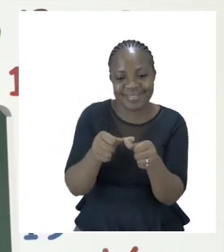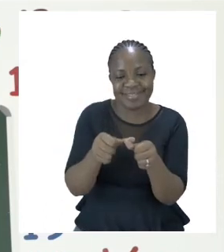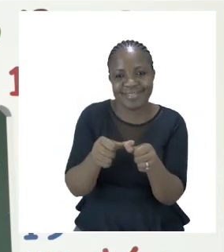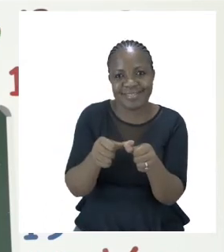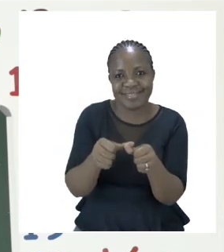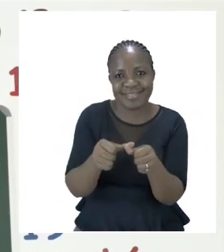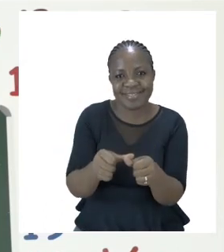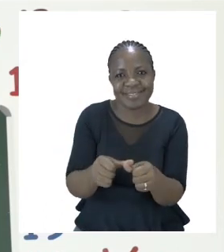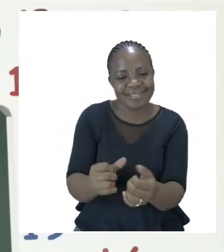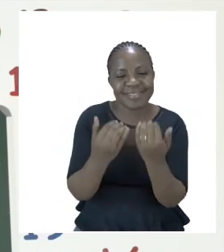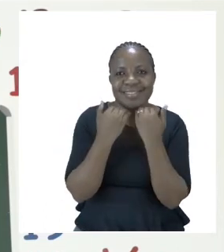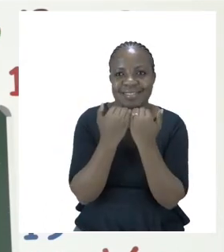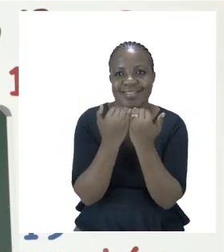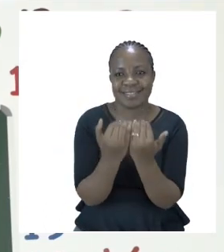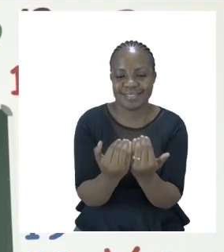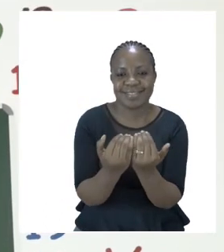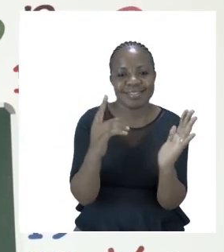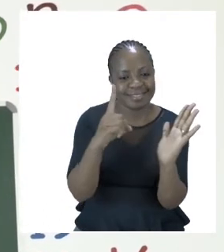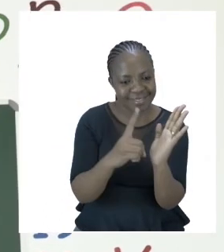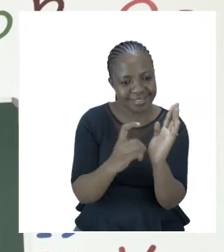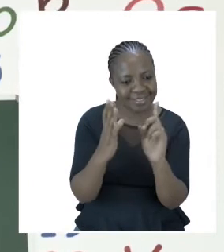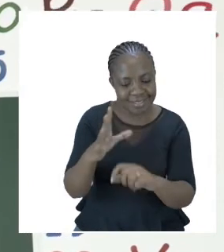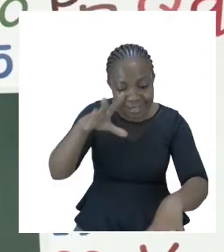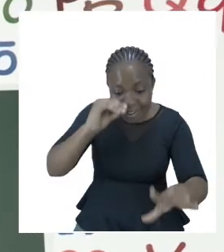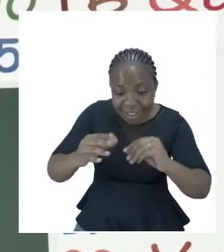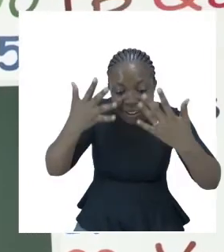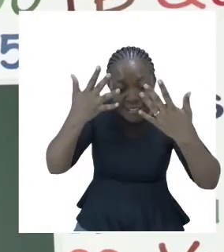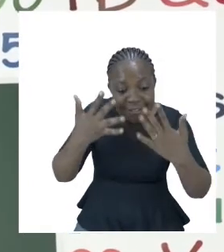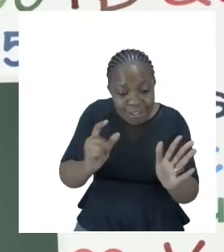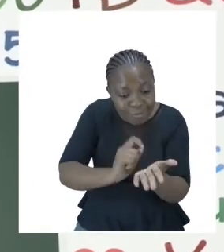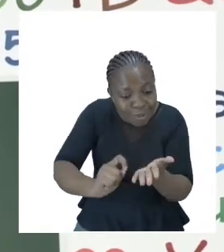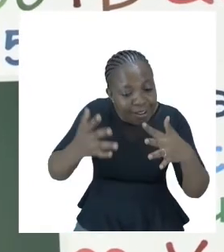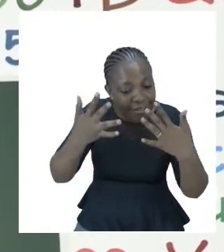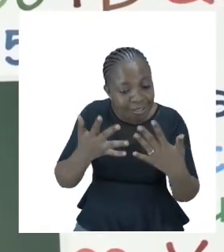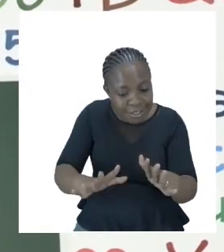to also sanitize at the end of every lesson.